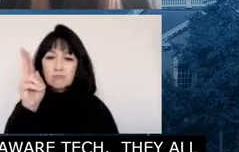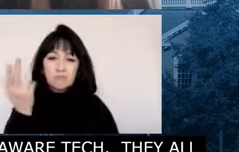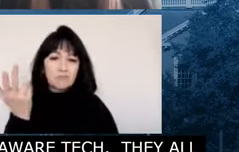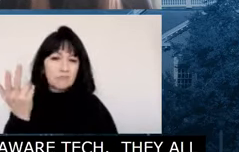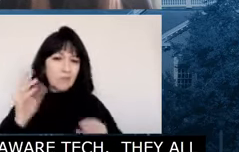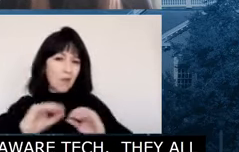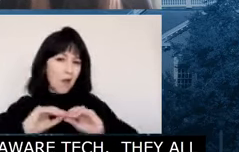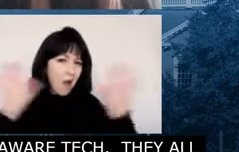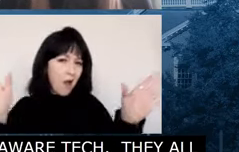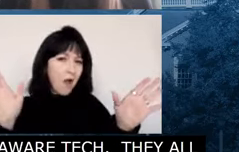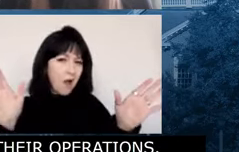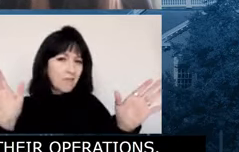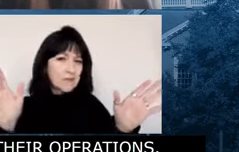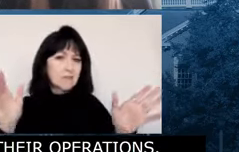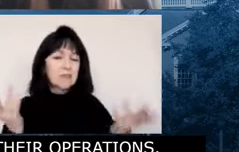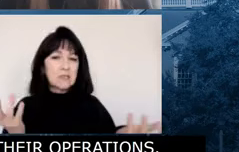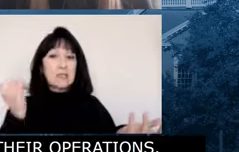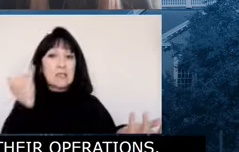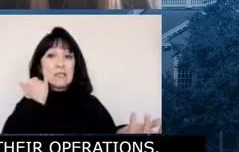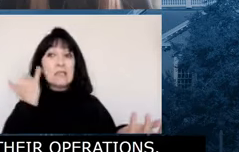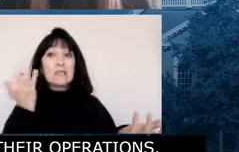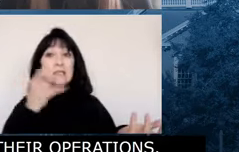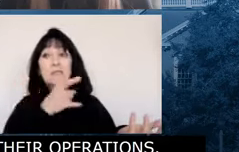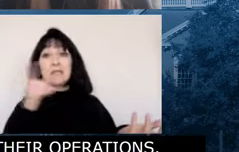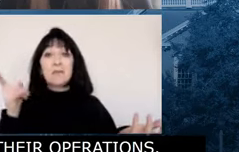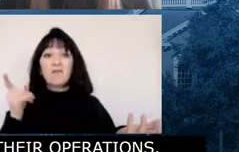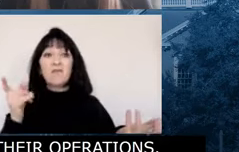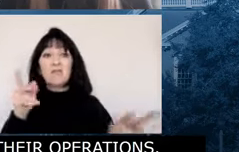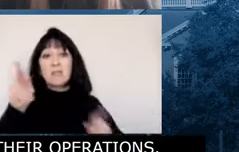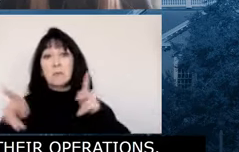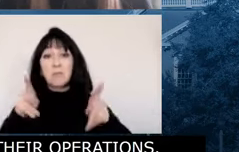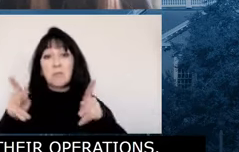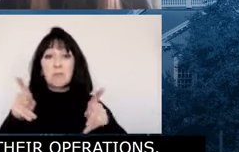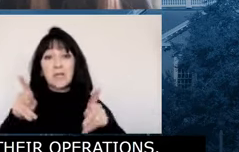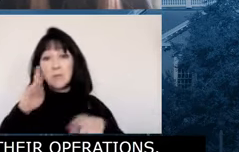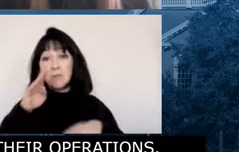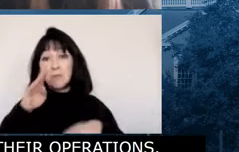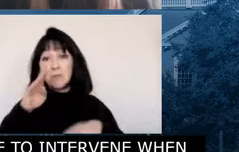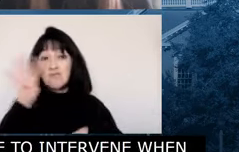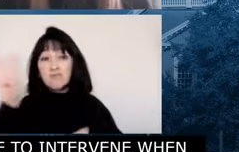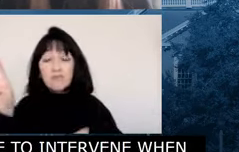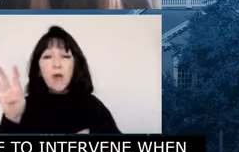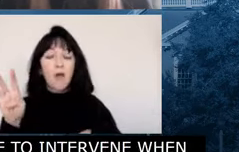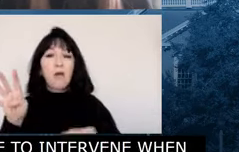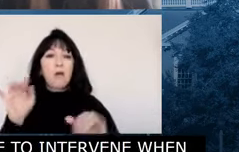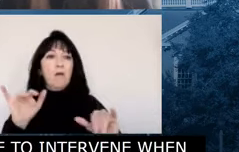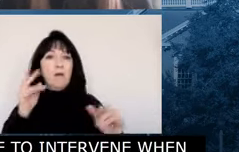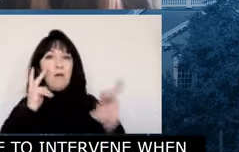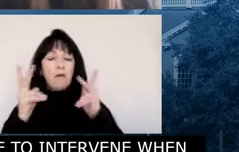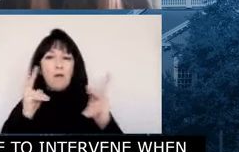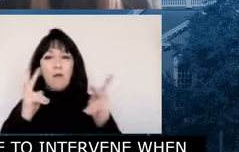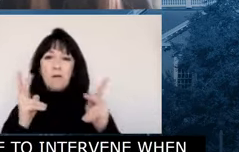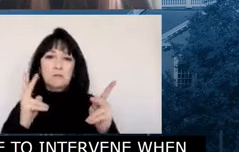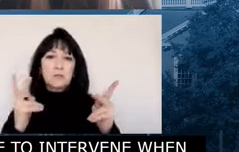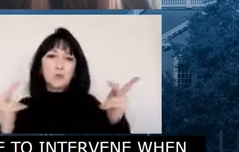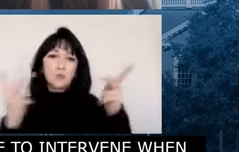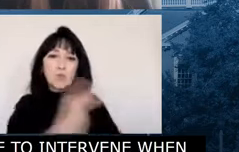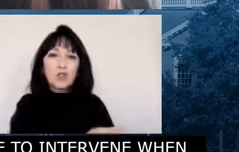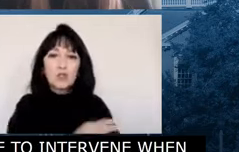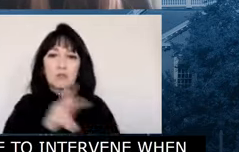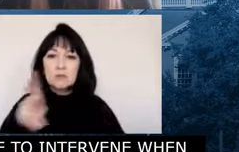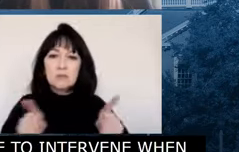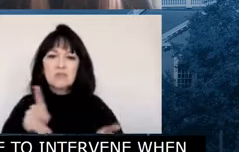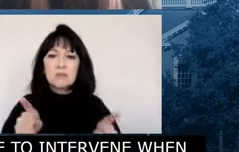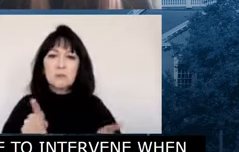result that's in the public interest and that's in the interest of all Delawareans. And that's been our